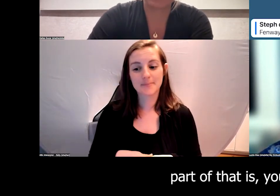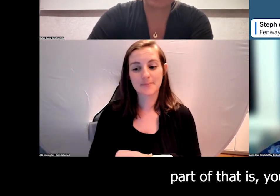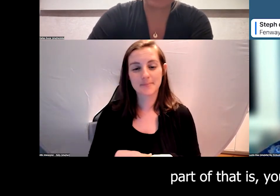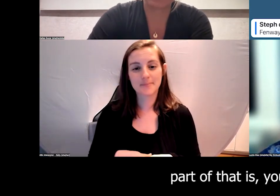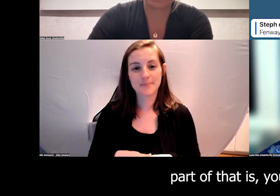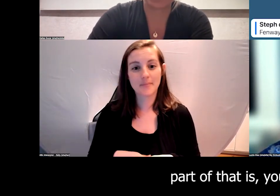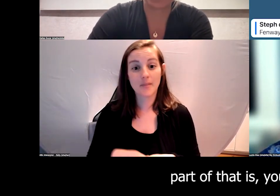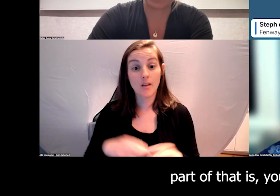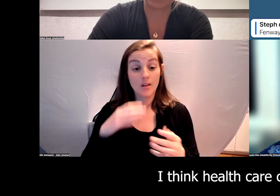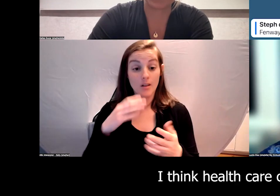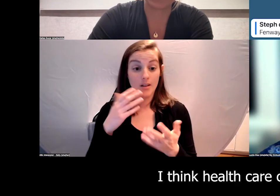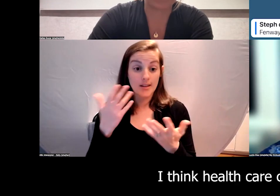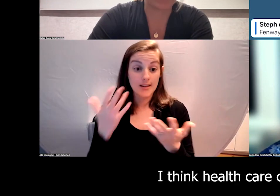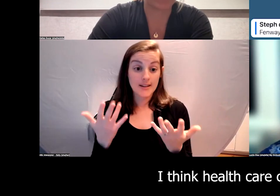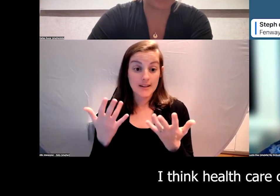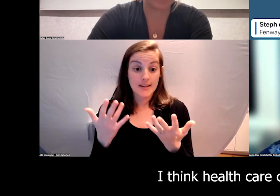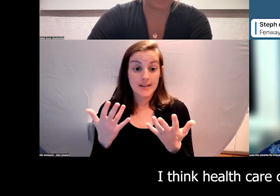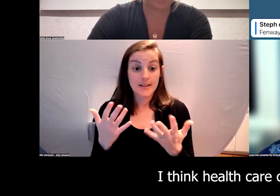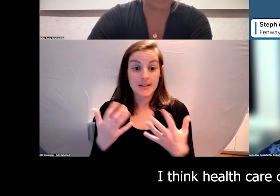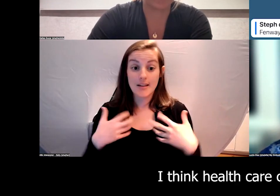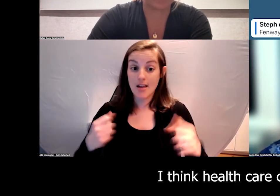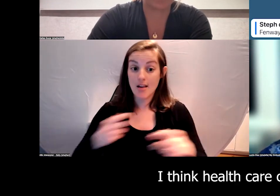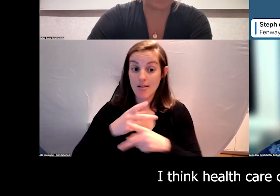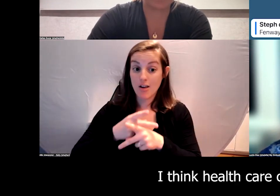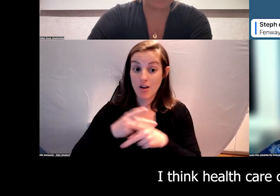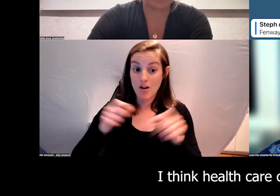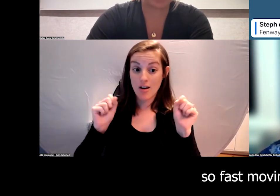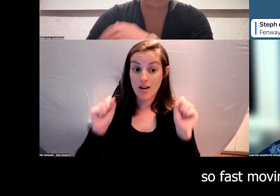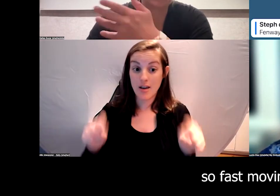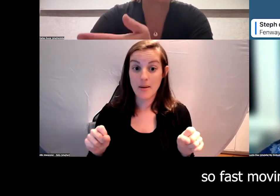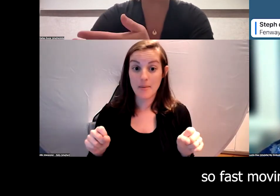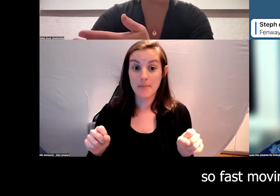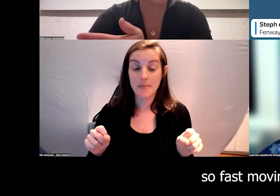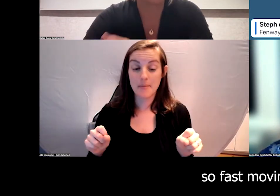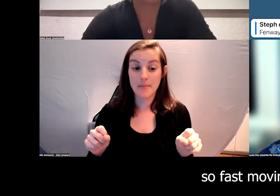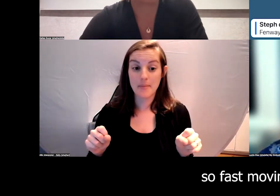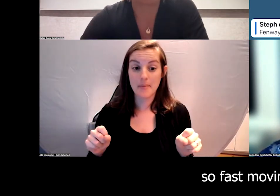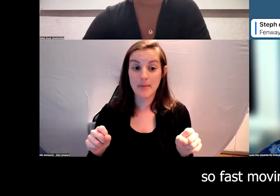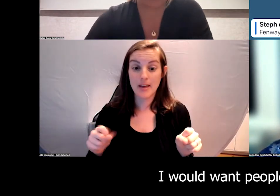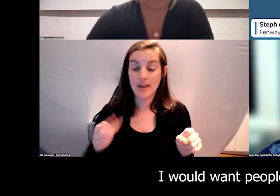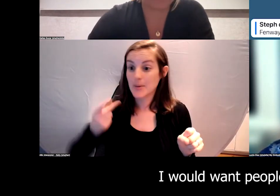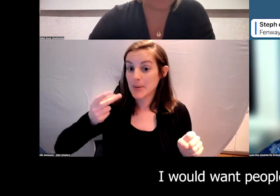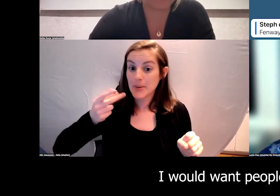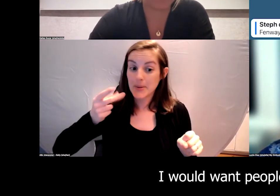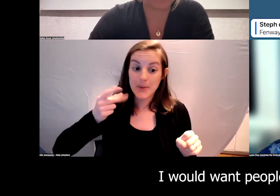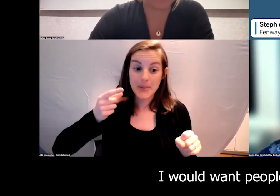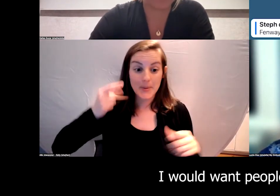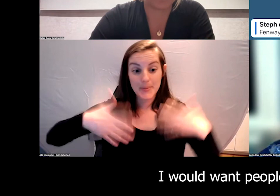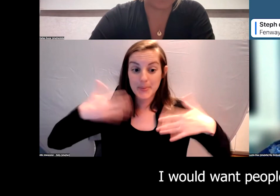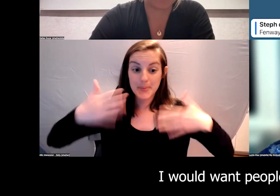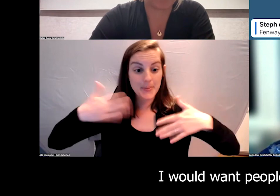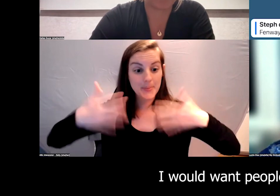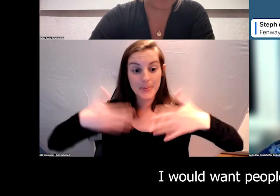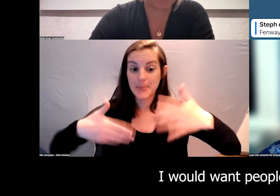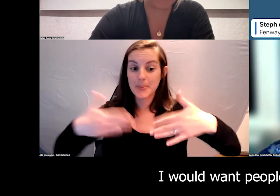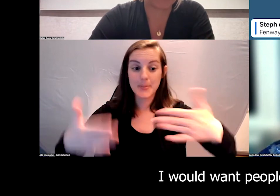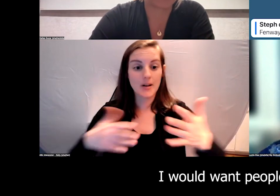is, I think healthcare can be so fast moving. I would want people that